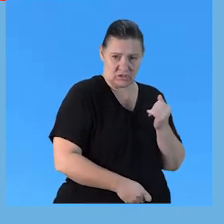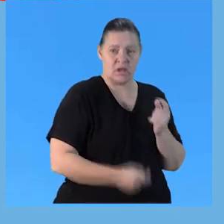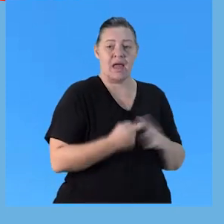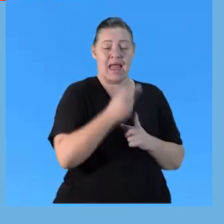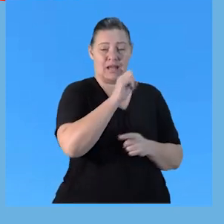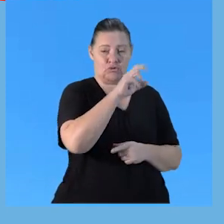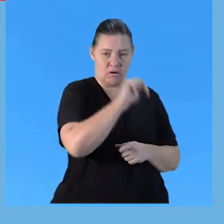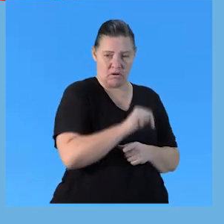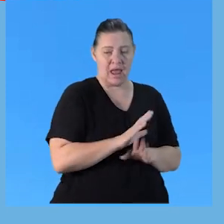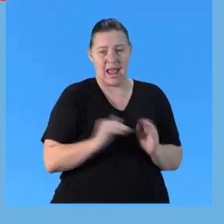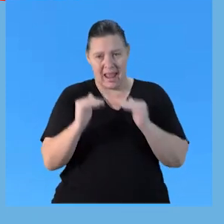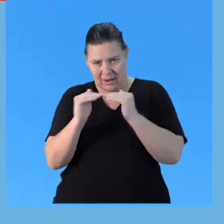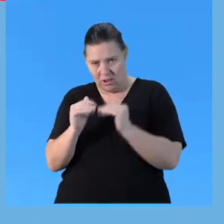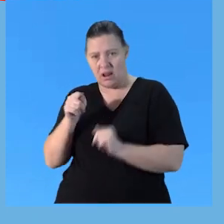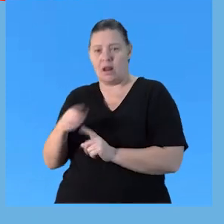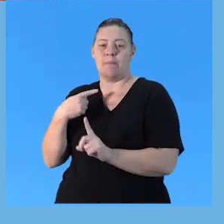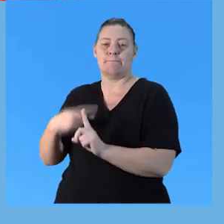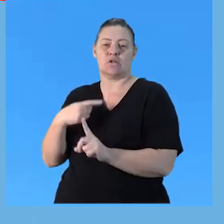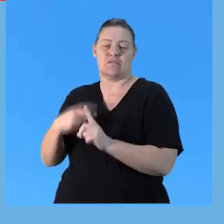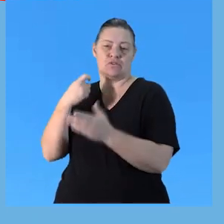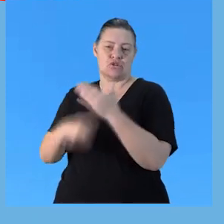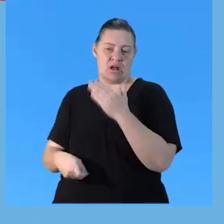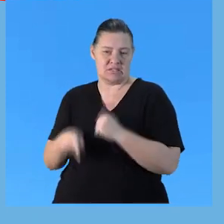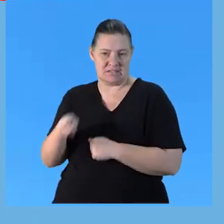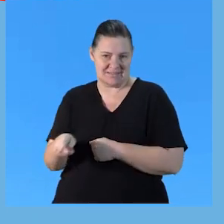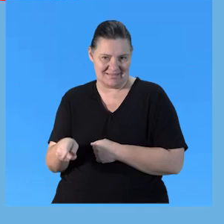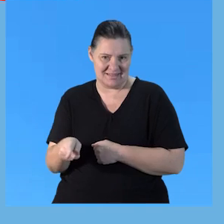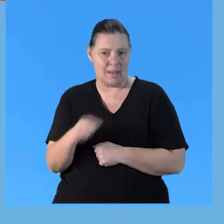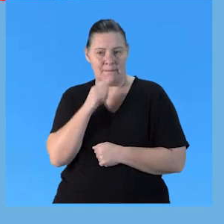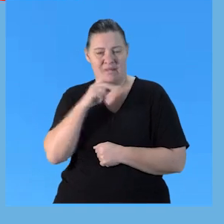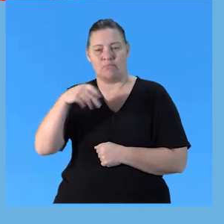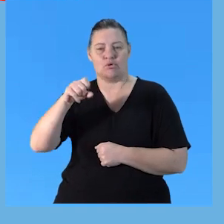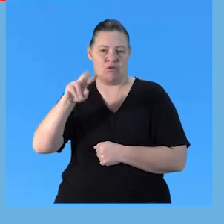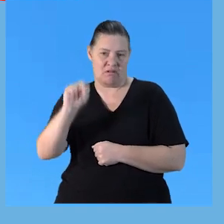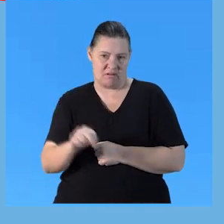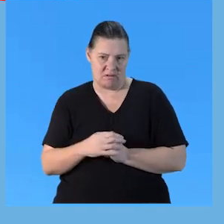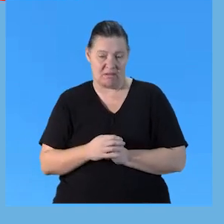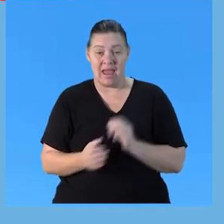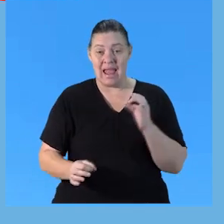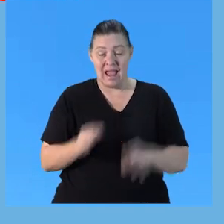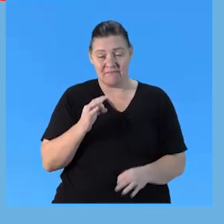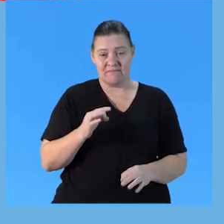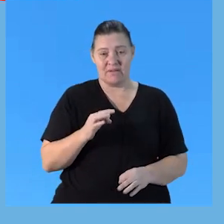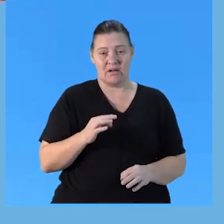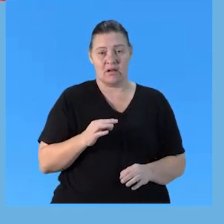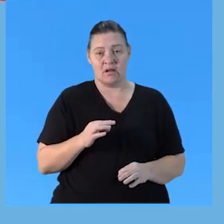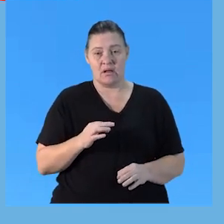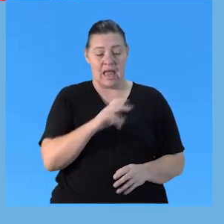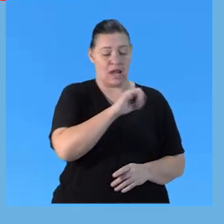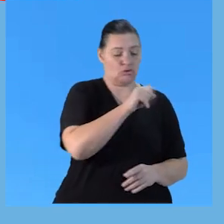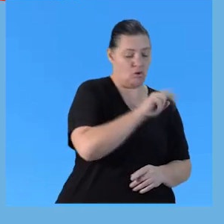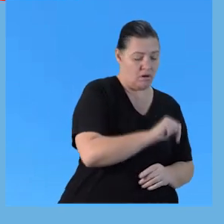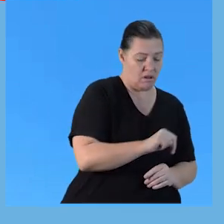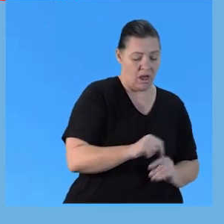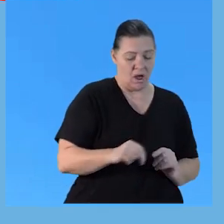have? Reason is, we need to be able to open and close the circuit. Why do we do that? So that we can control the